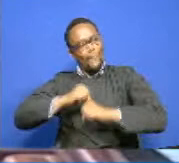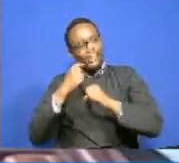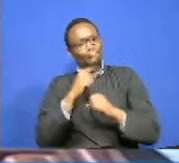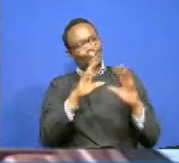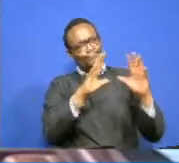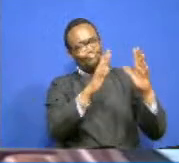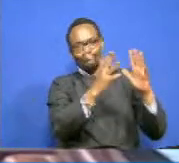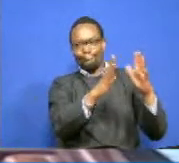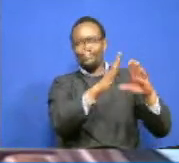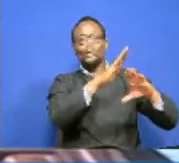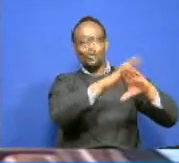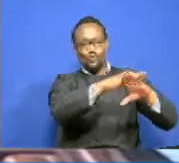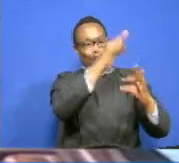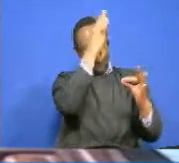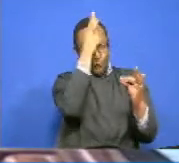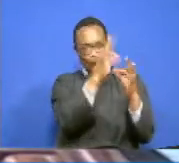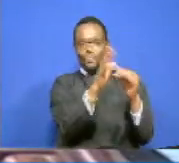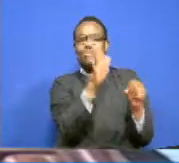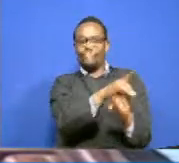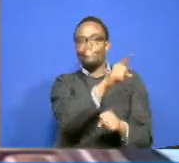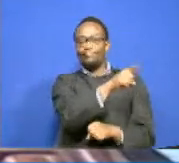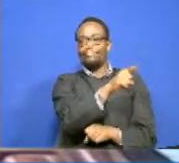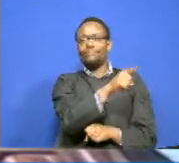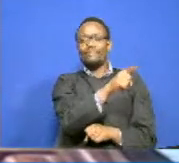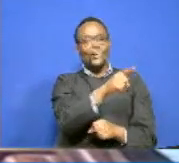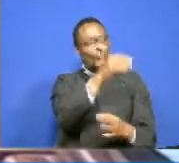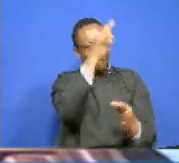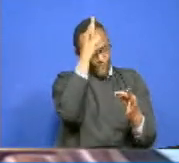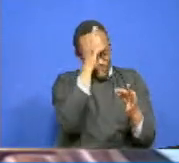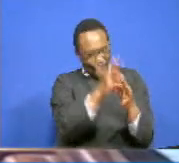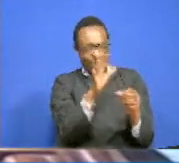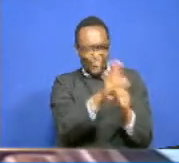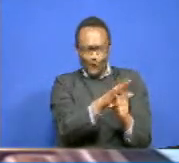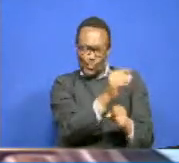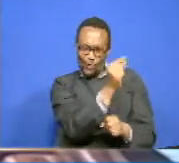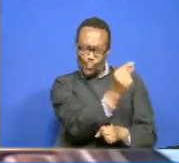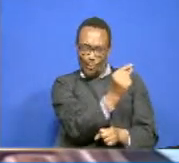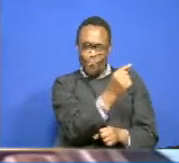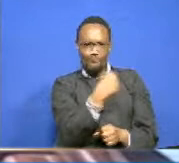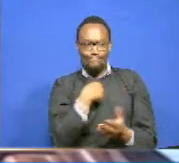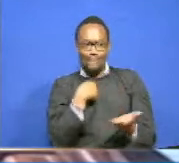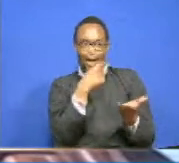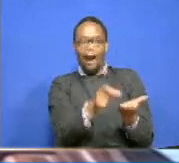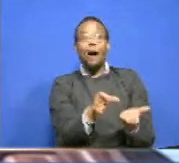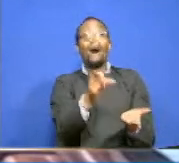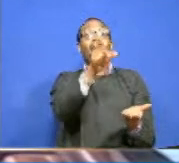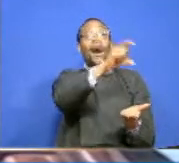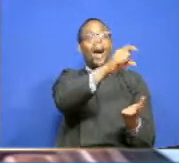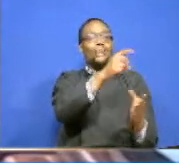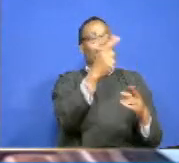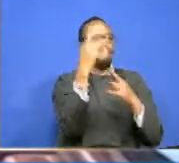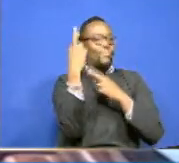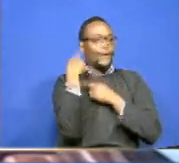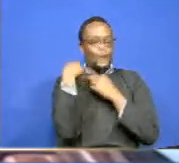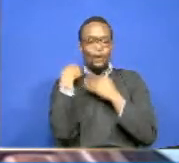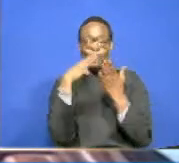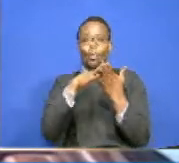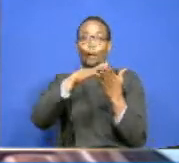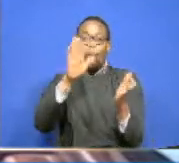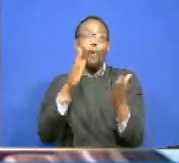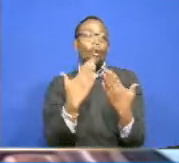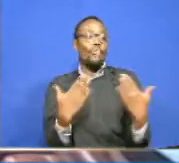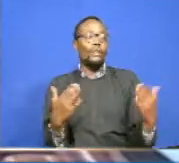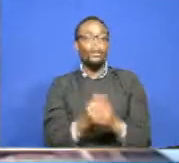done, good and faithful servant. You have been faithful with a few things. I will put you in charge of many